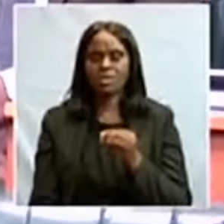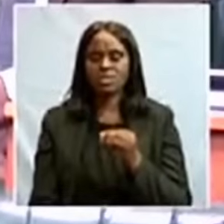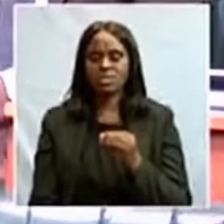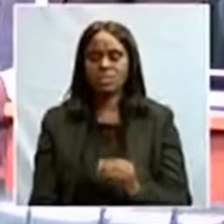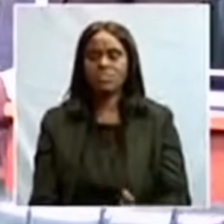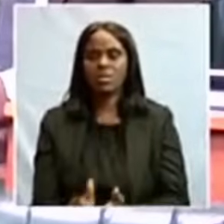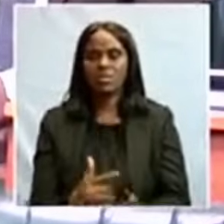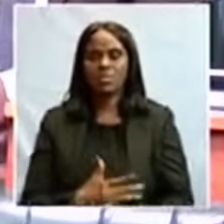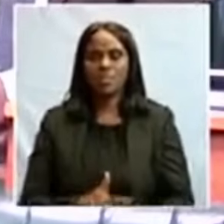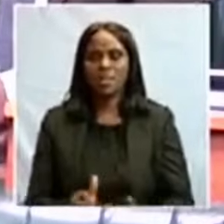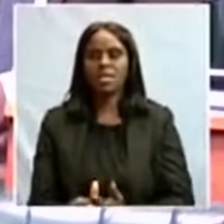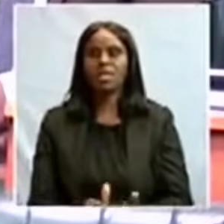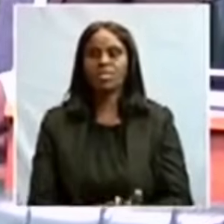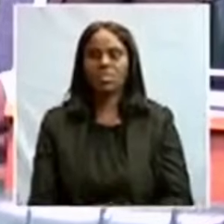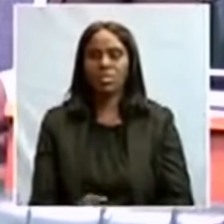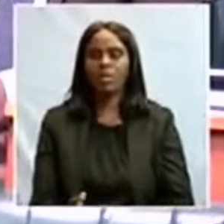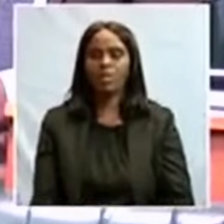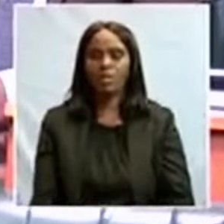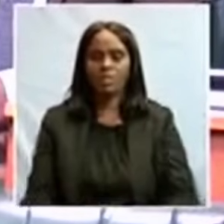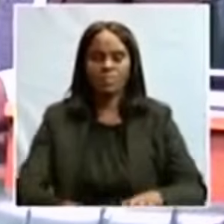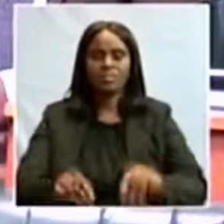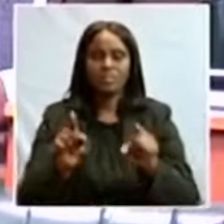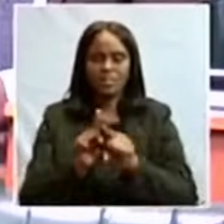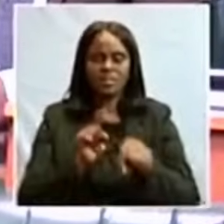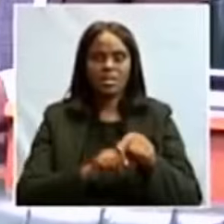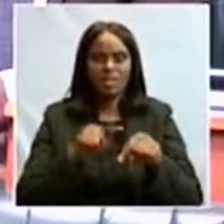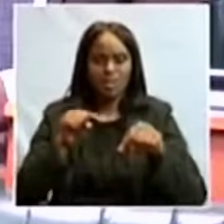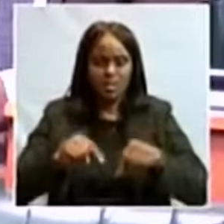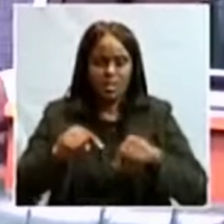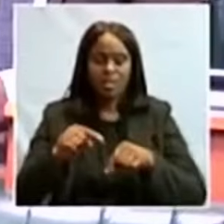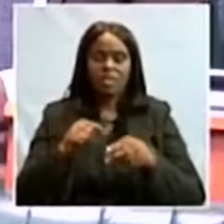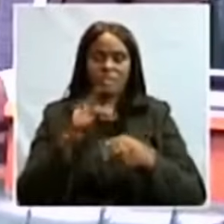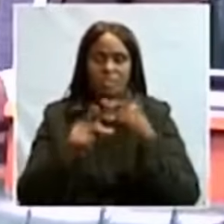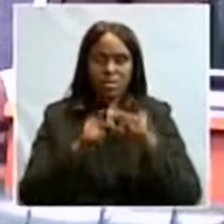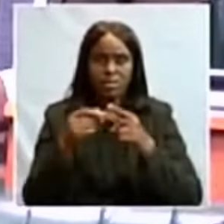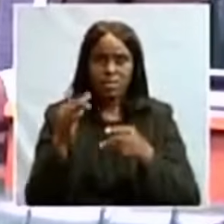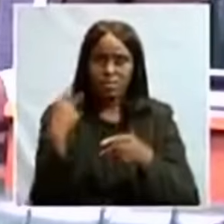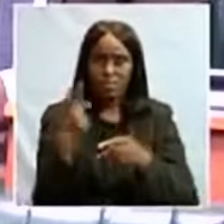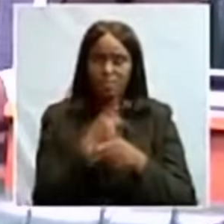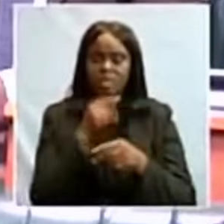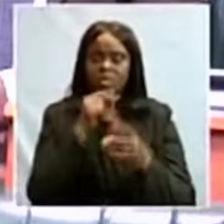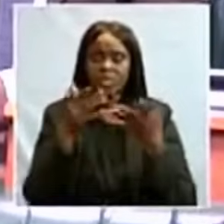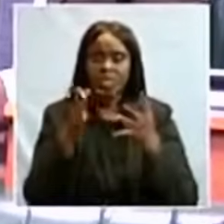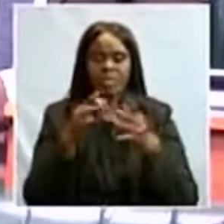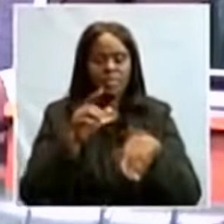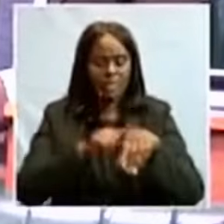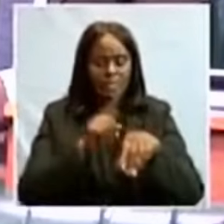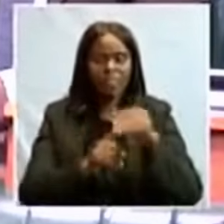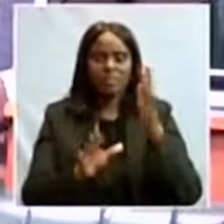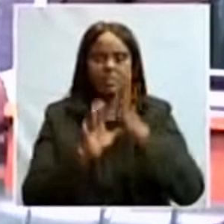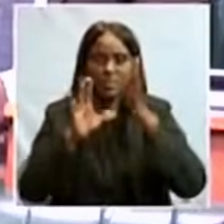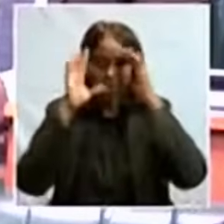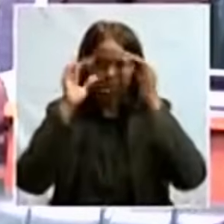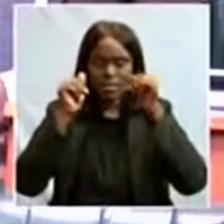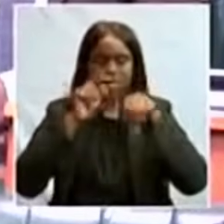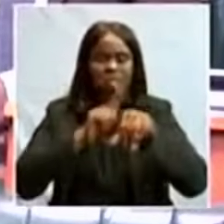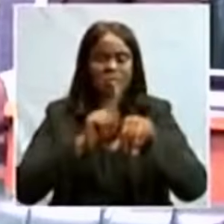the procedures of Parliament do not allow us to raise points of orders during the Vice President's time.